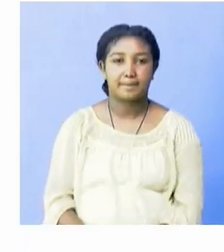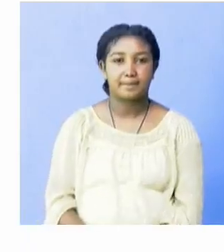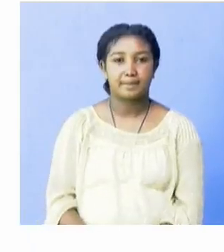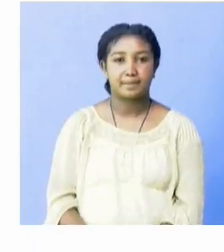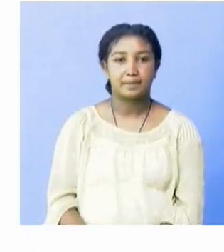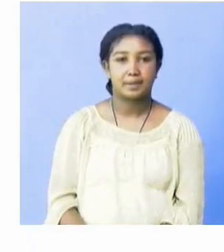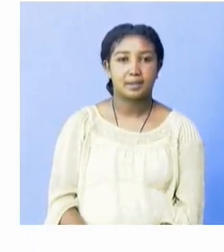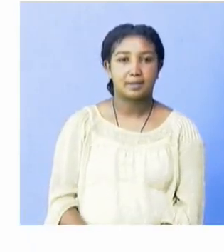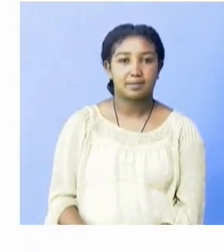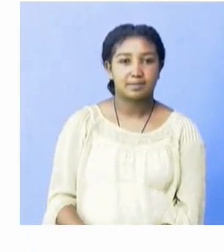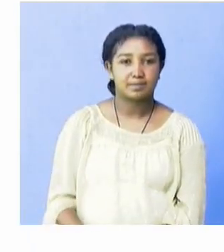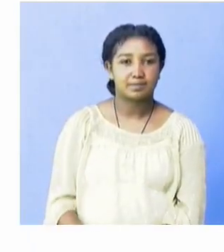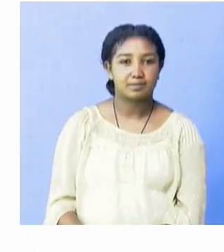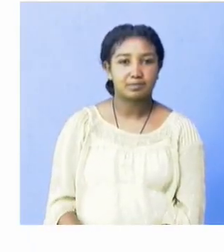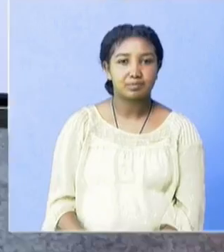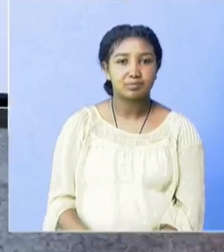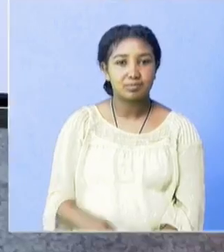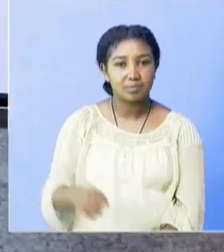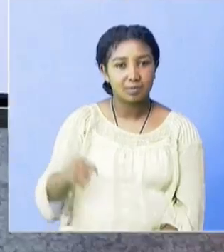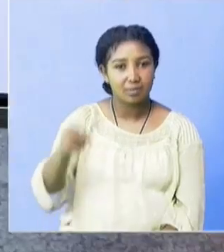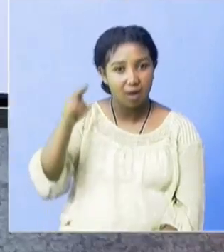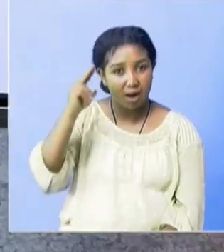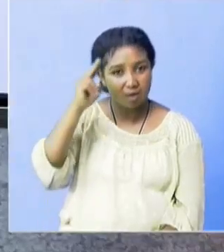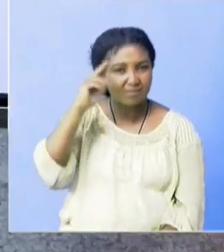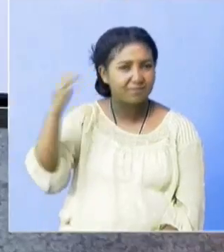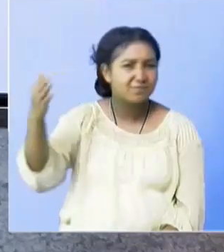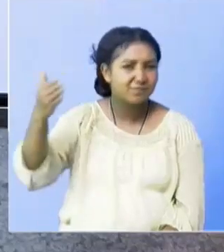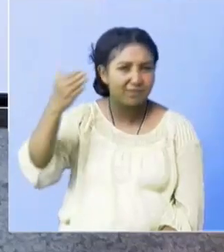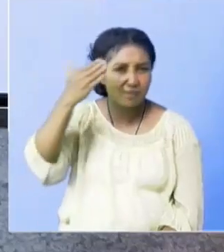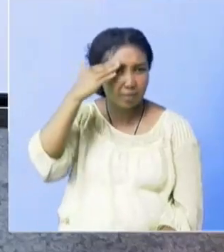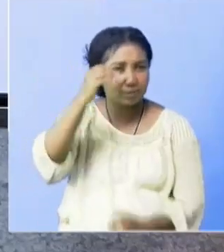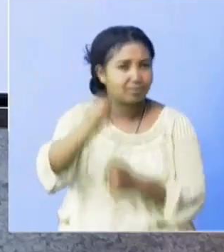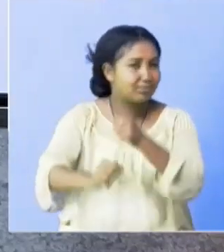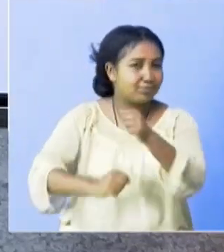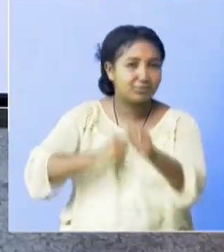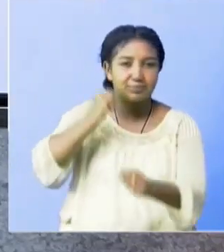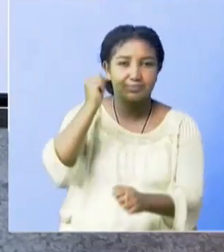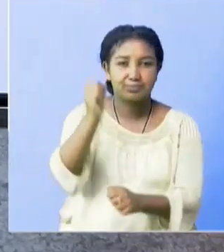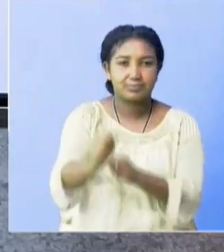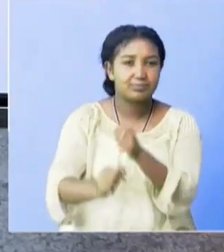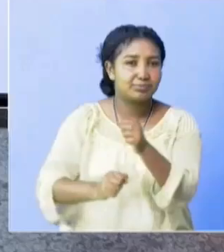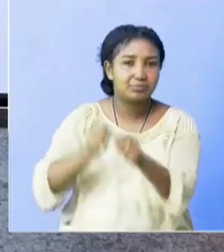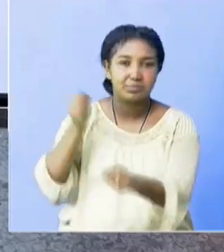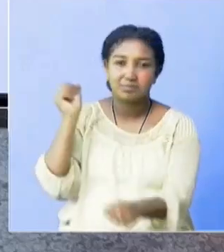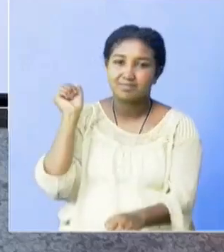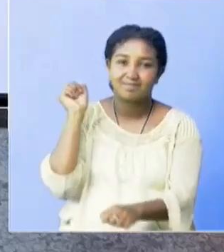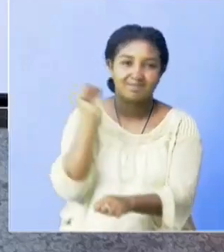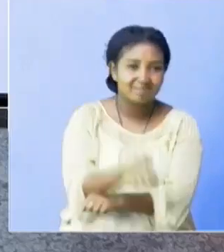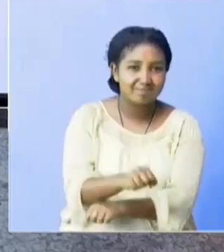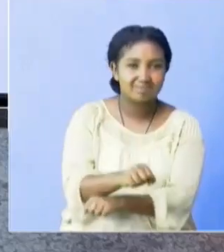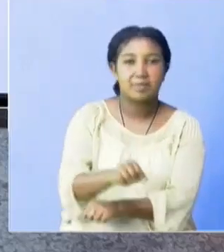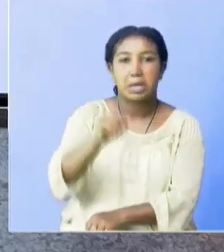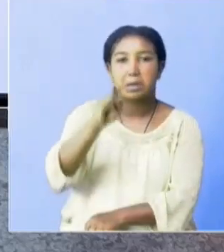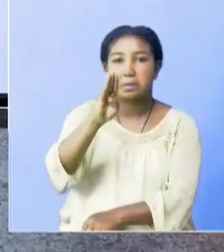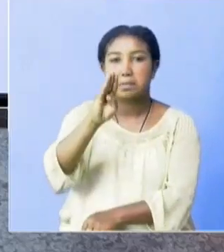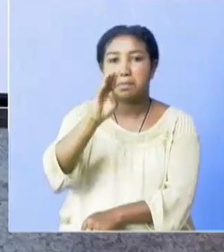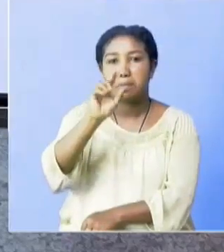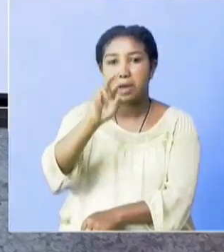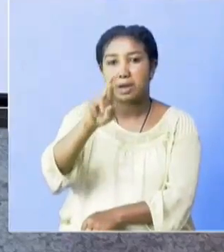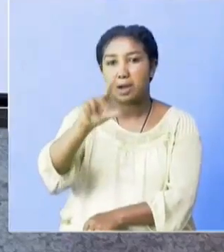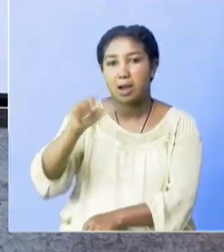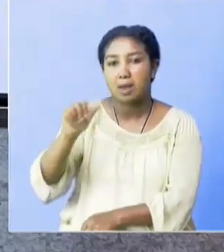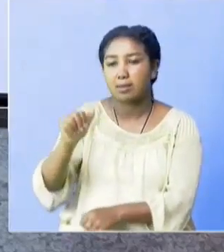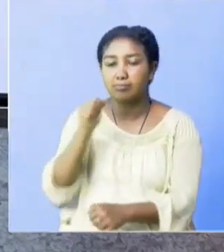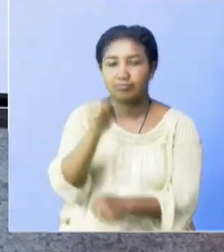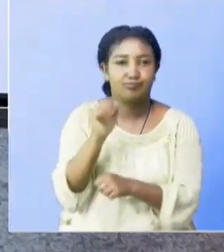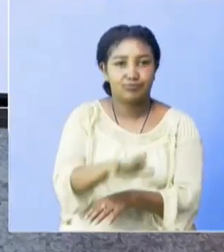Haile Gebrselassie. He is a famous runner who won Berlin Marathon.